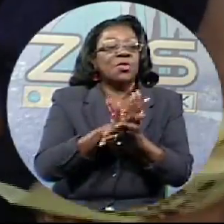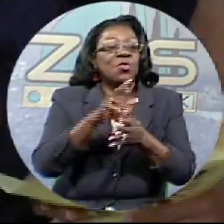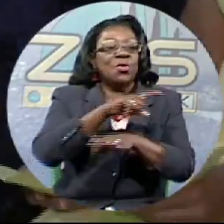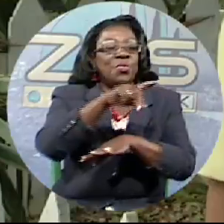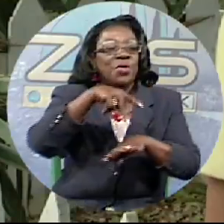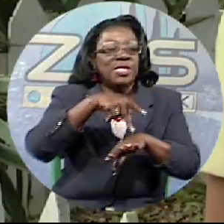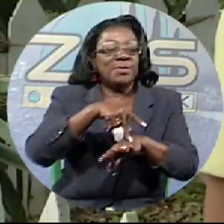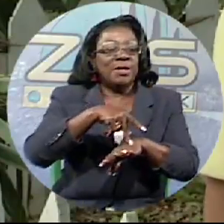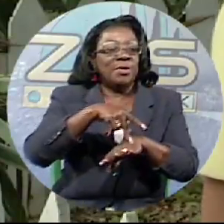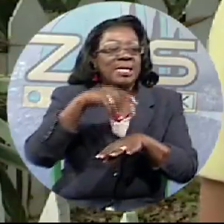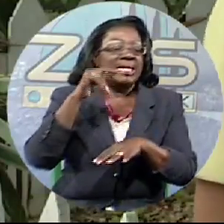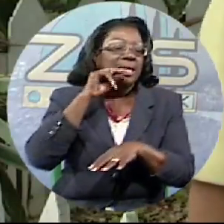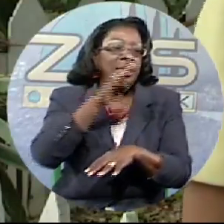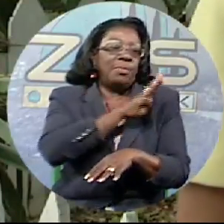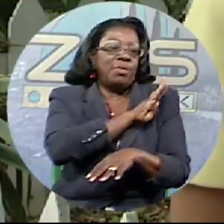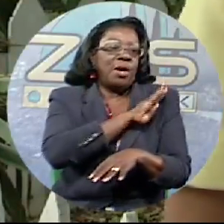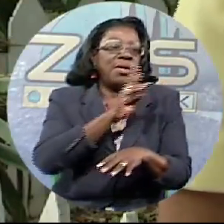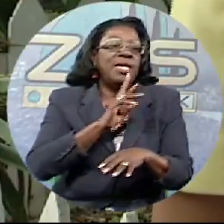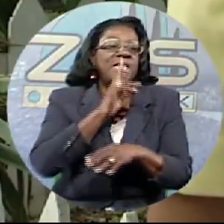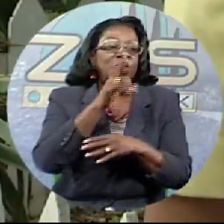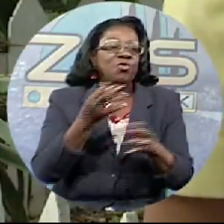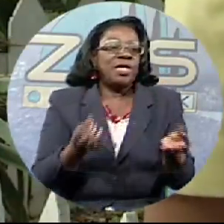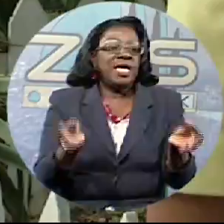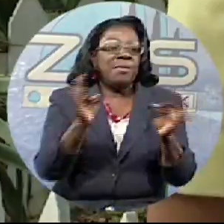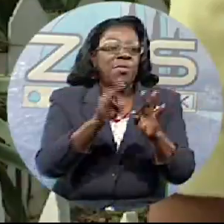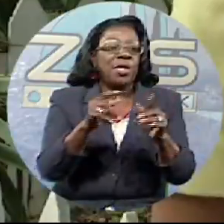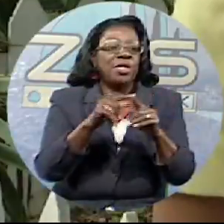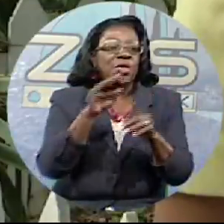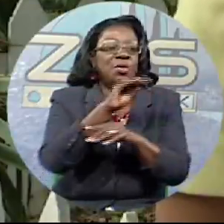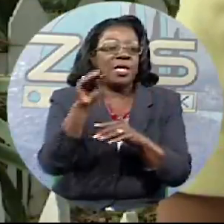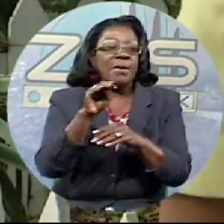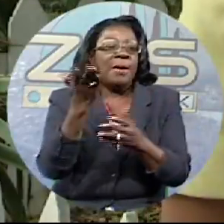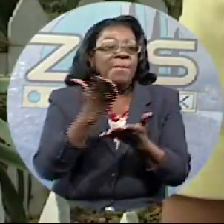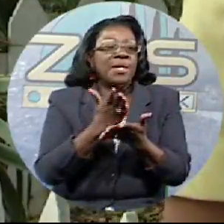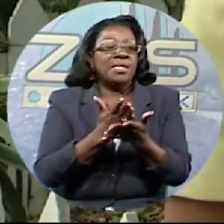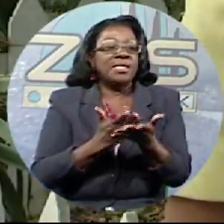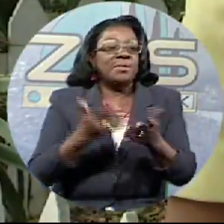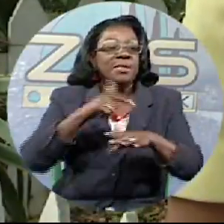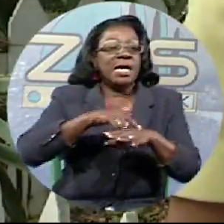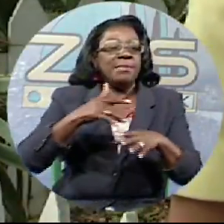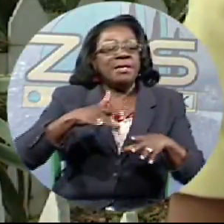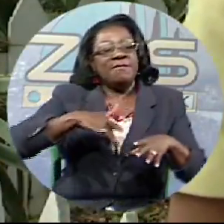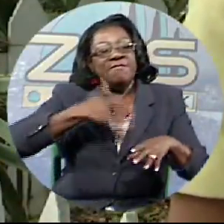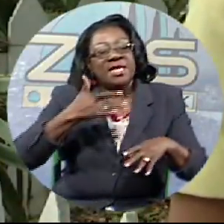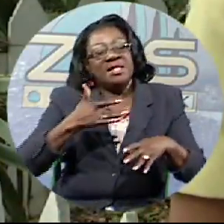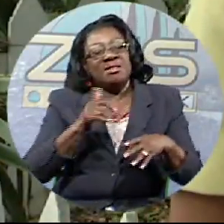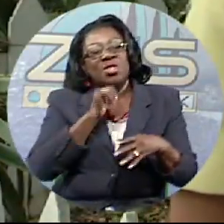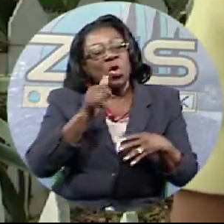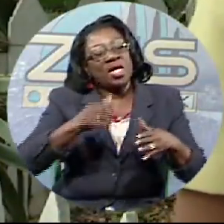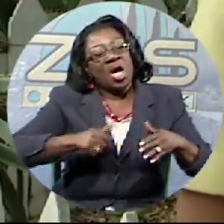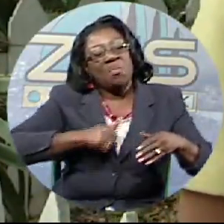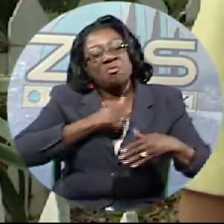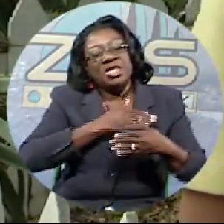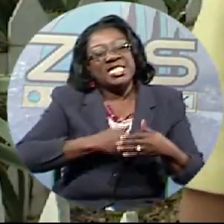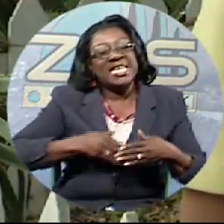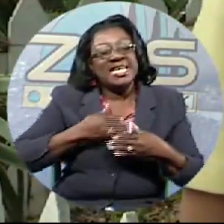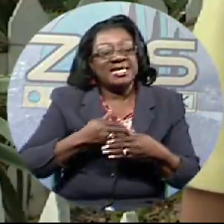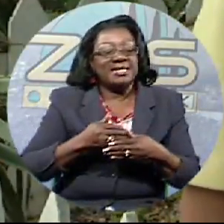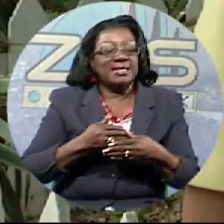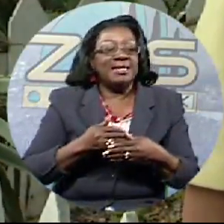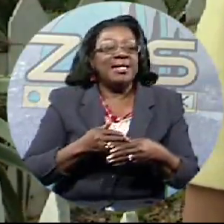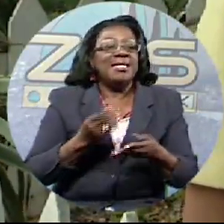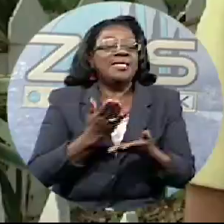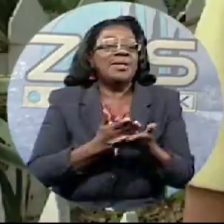Nicolette Brown. It is really important to them because sometimes I think they feel unappreciated. Sometimes they are